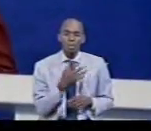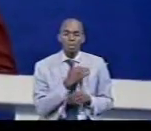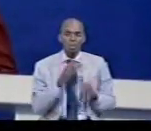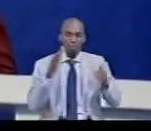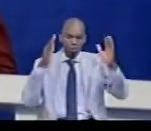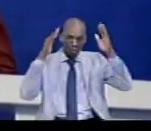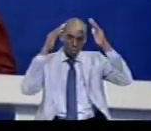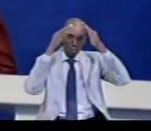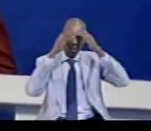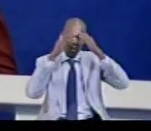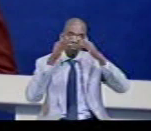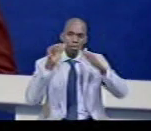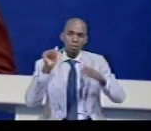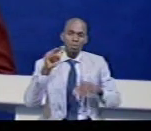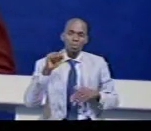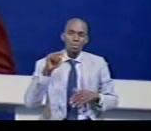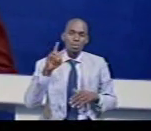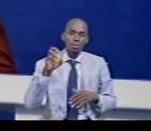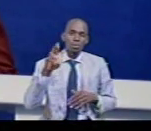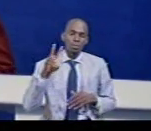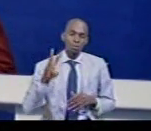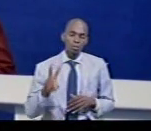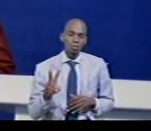Andrew Menda